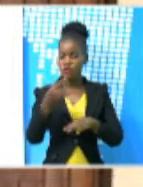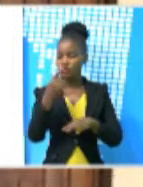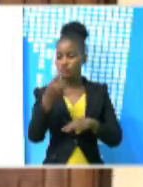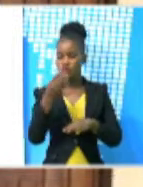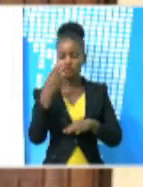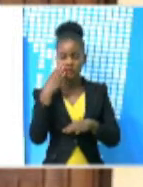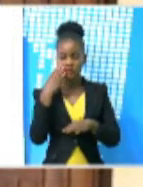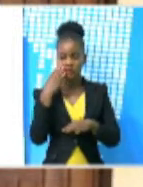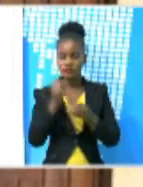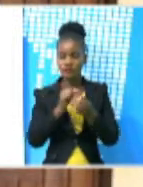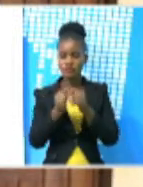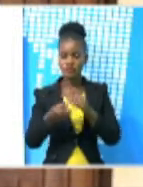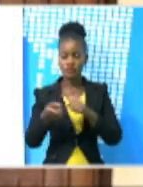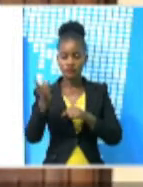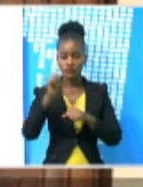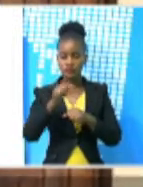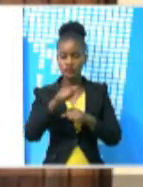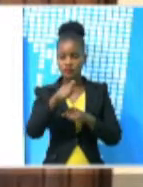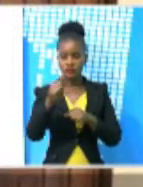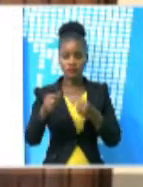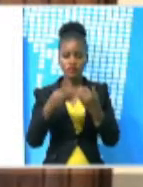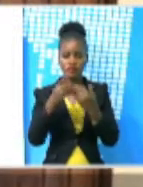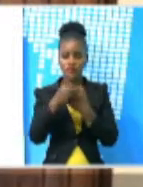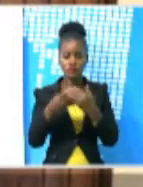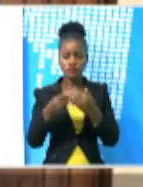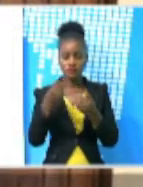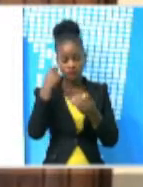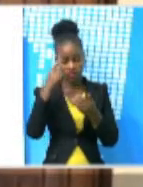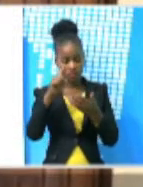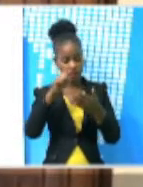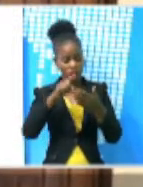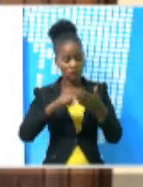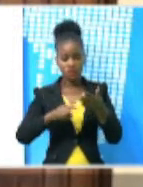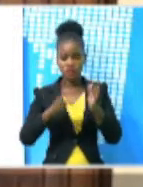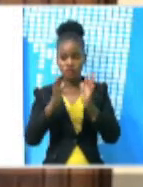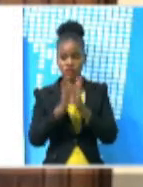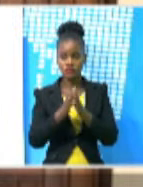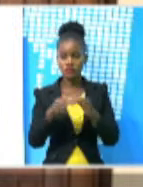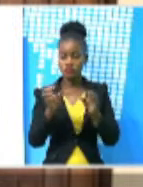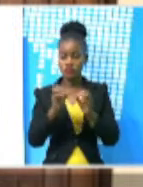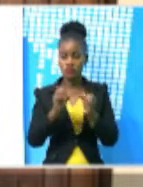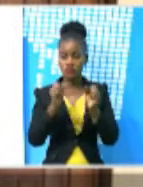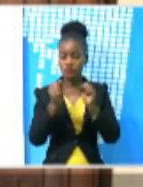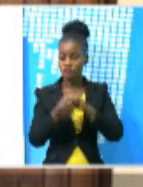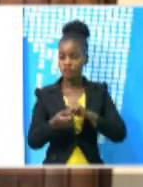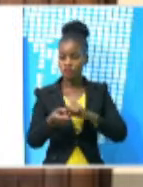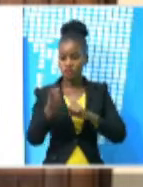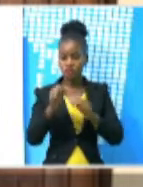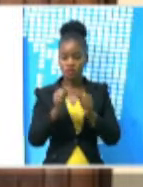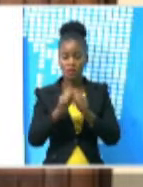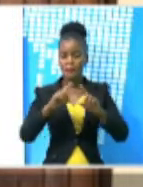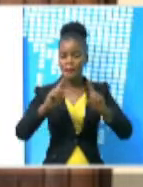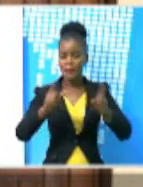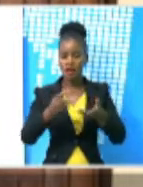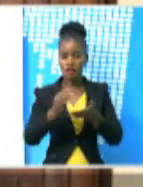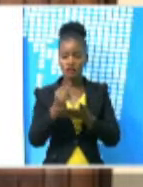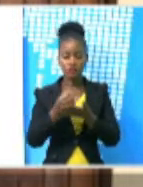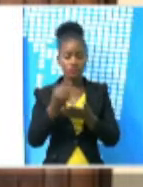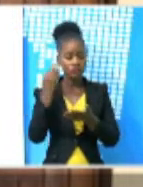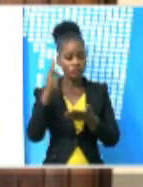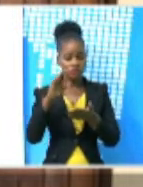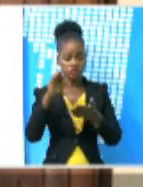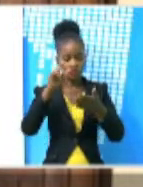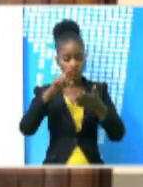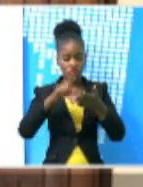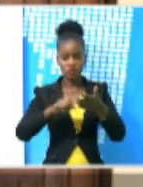1 billion shillings will go to each district. But we wait to see the budget performance. Normally, they excite us with big allocations during the